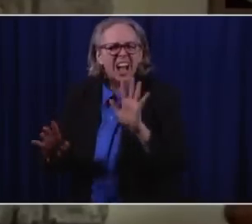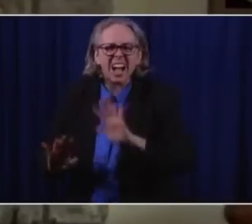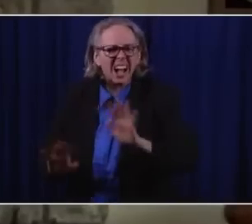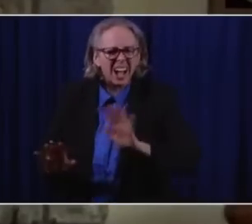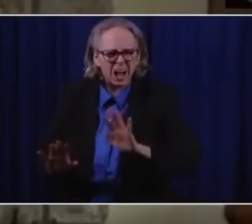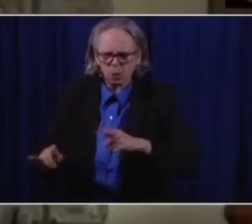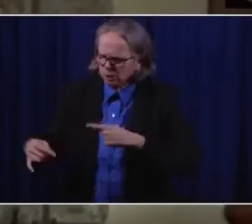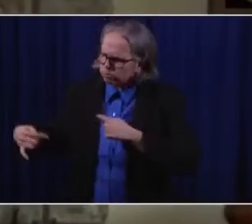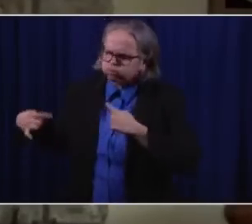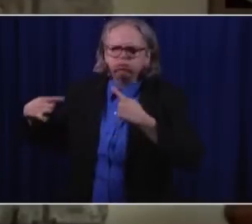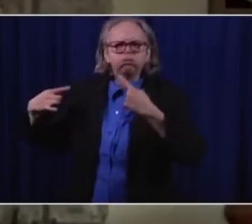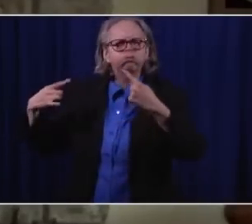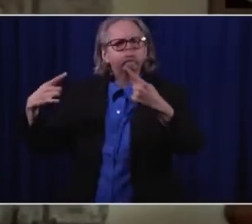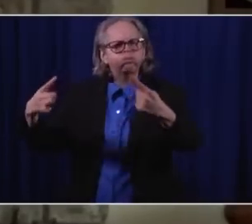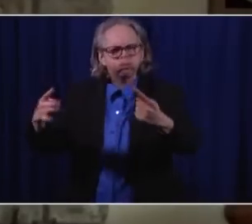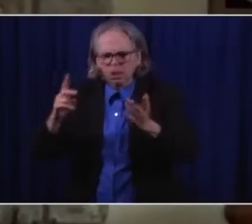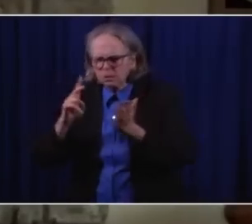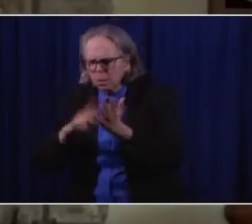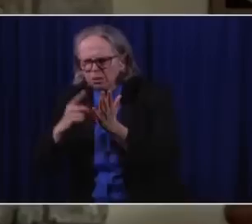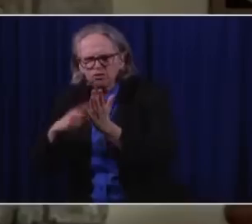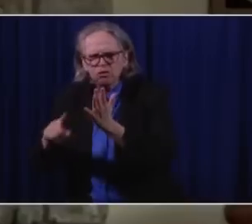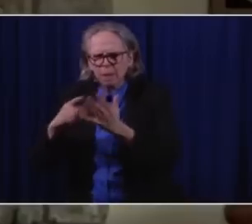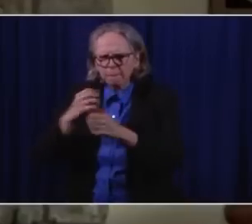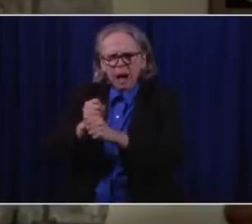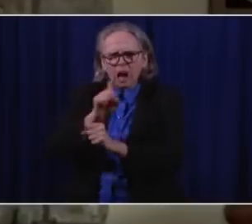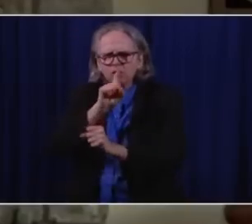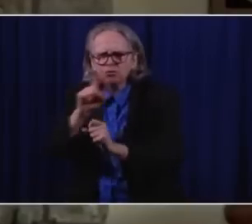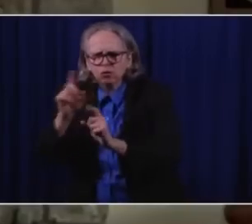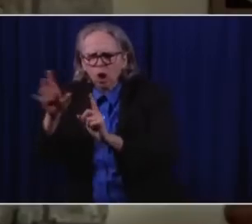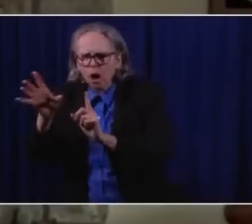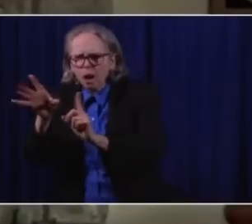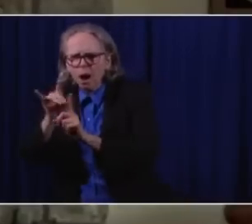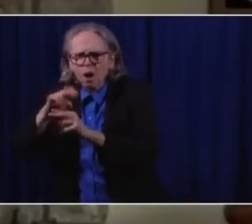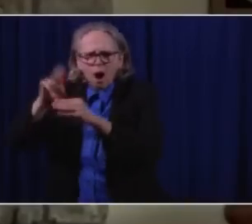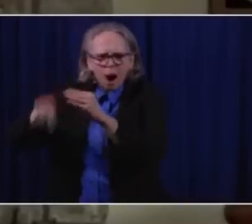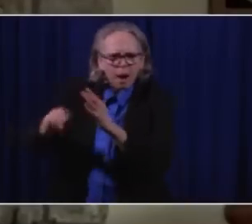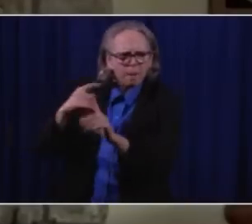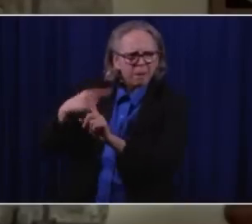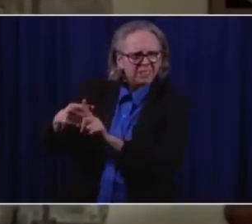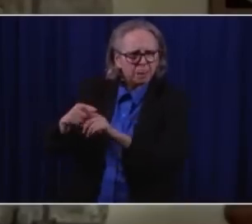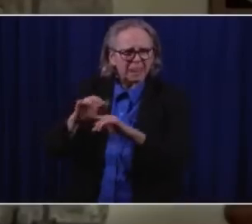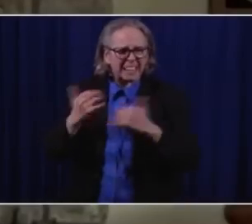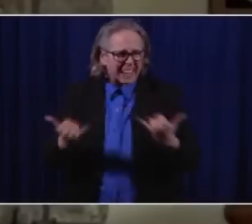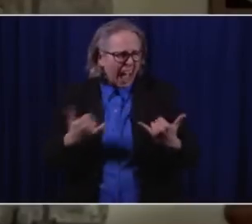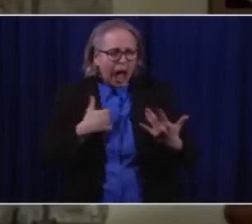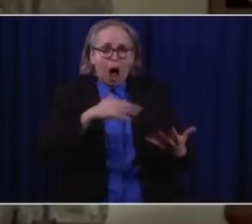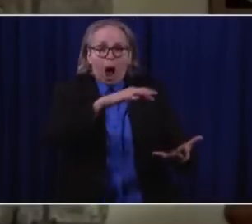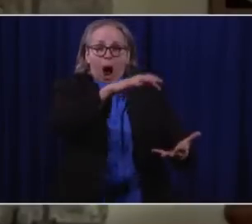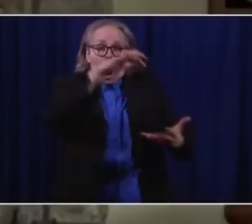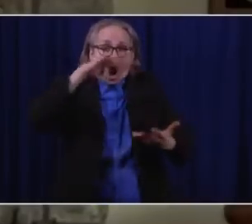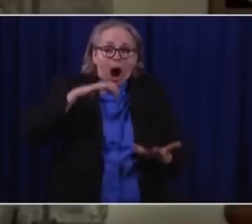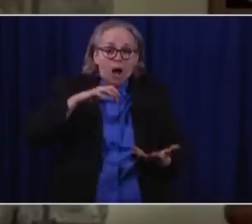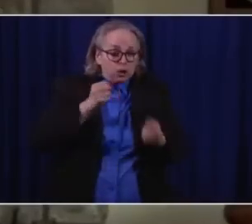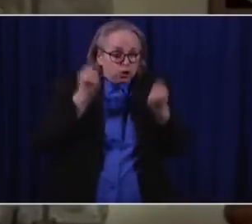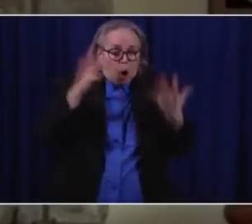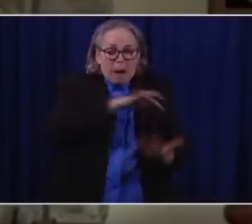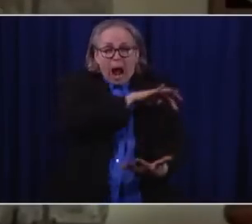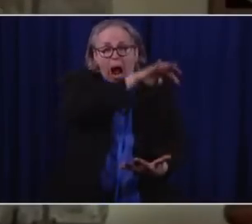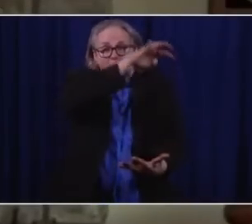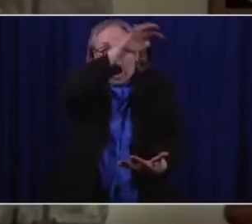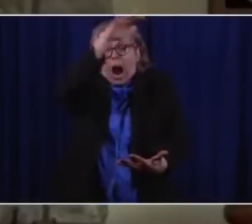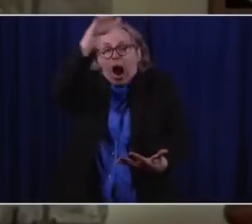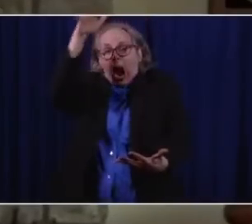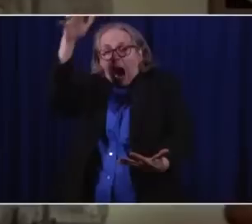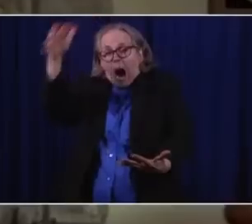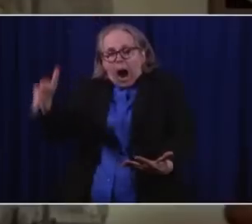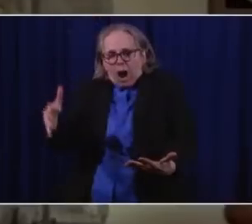they couldn't clear those cases fast enough in that 24-hour cycle. So they were doing it all around, and they were only